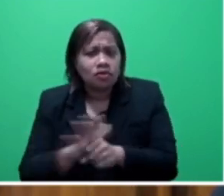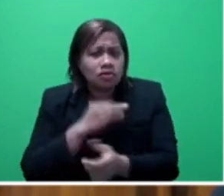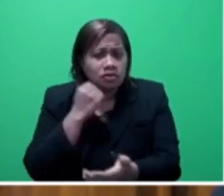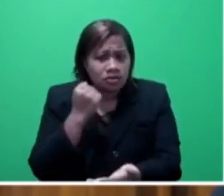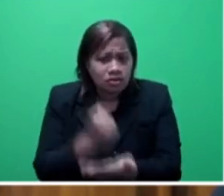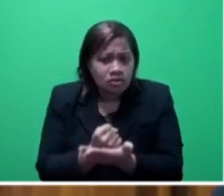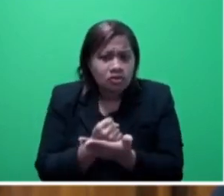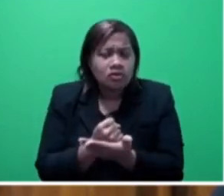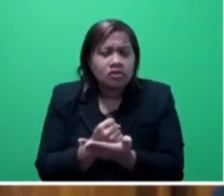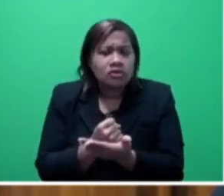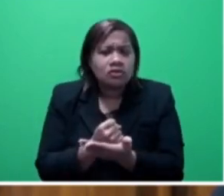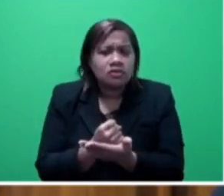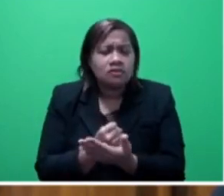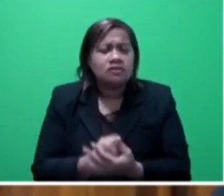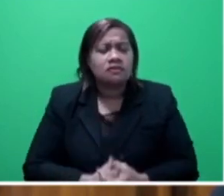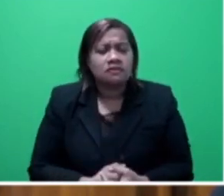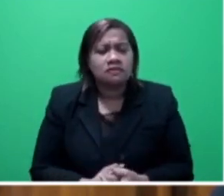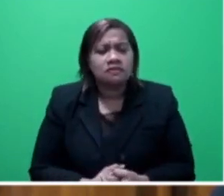will be